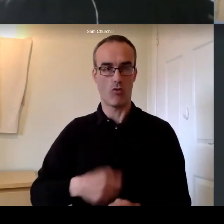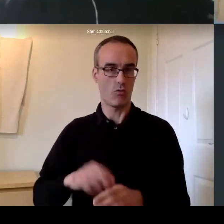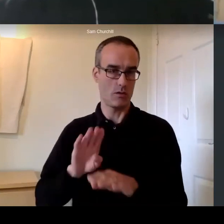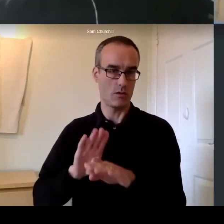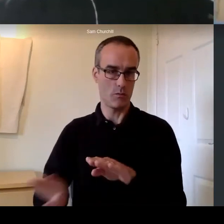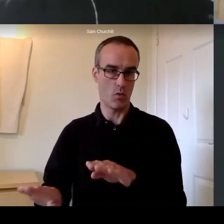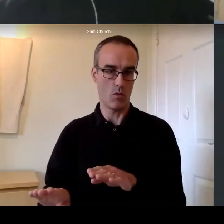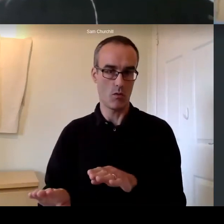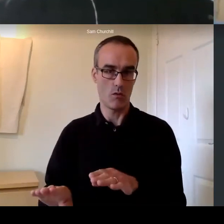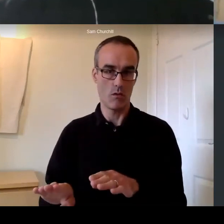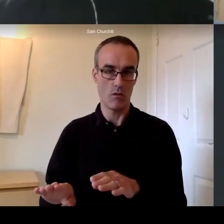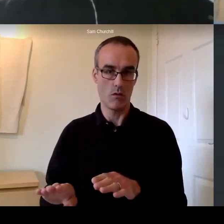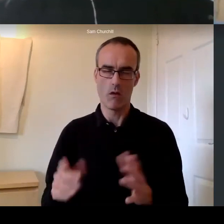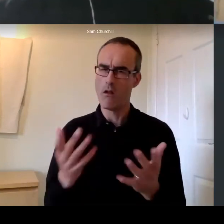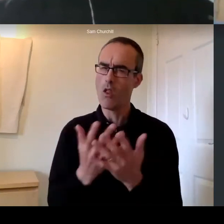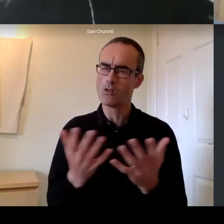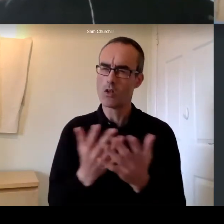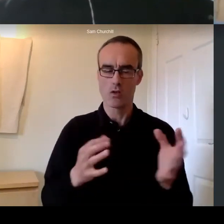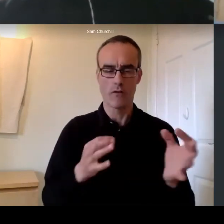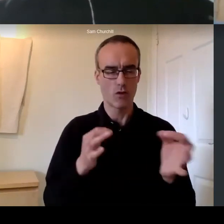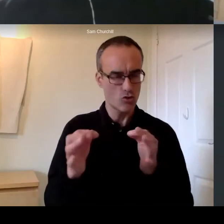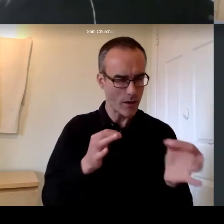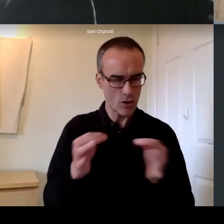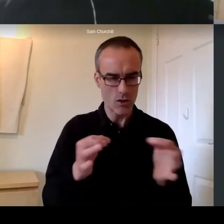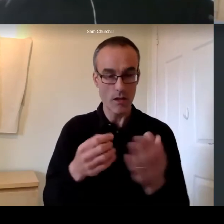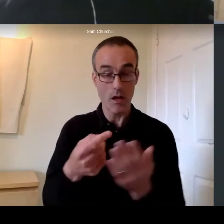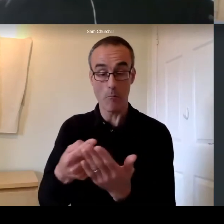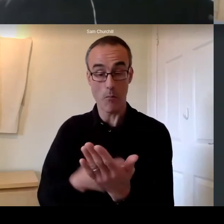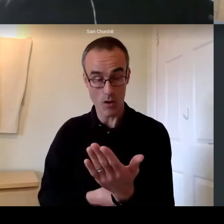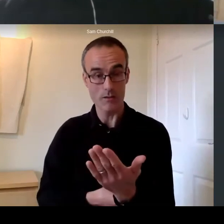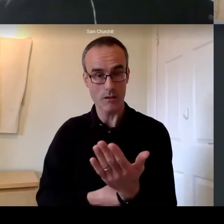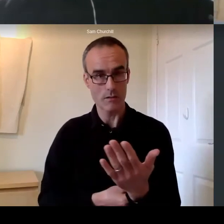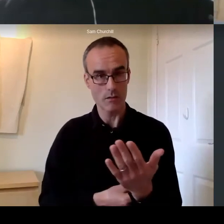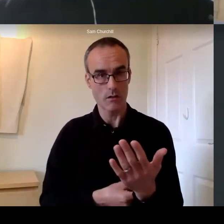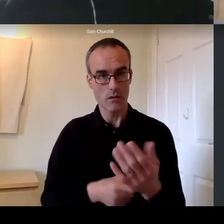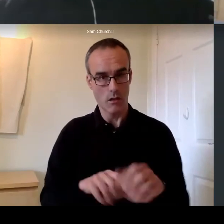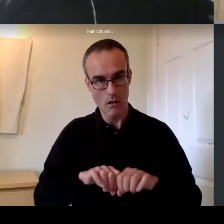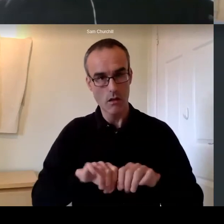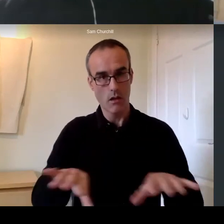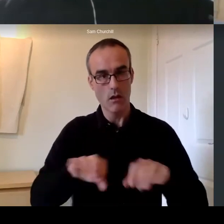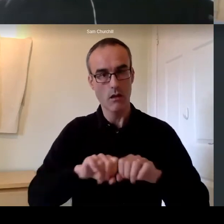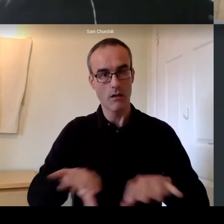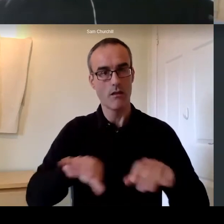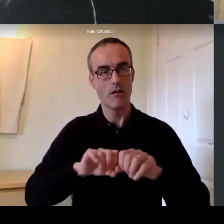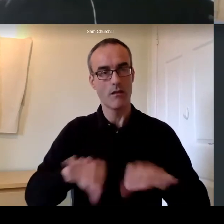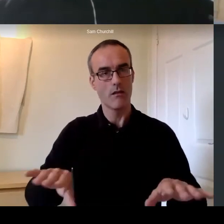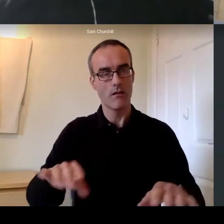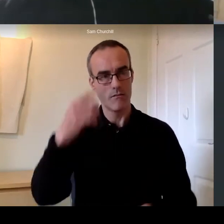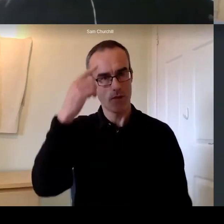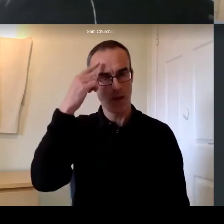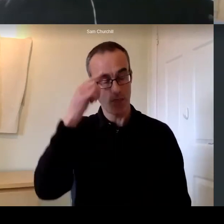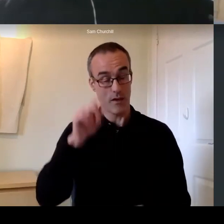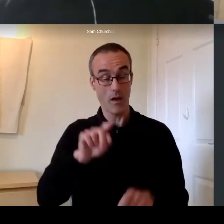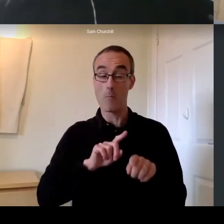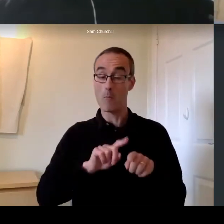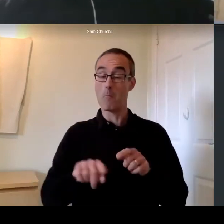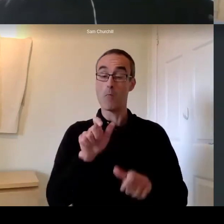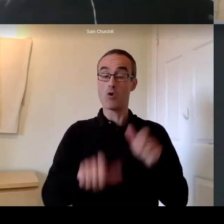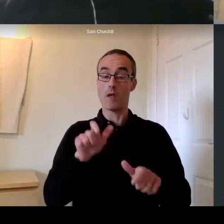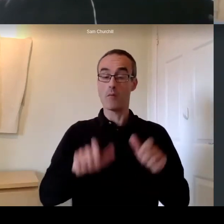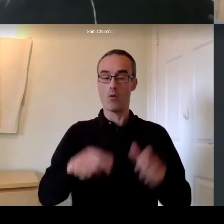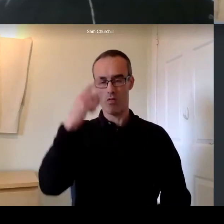of strategies and policies come together. And most of it, I think people will feel, have been tick box exercises. So there hasn't been real